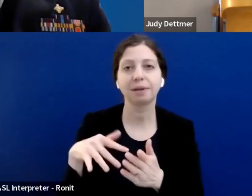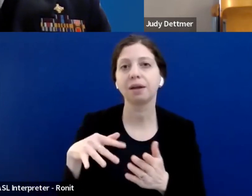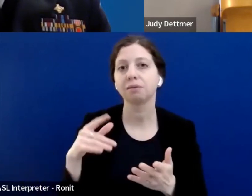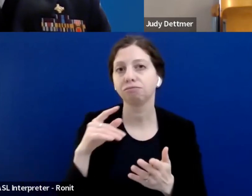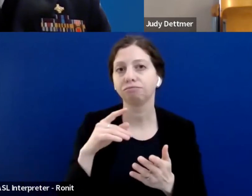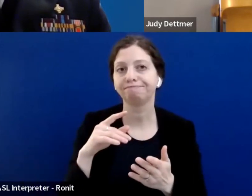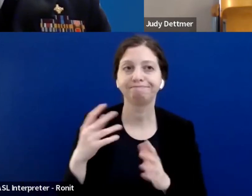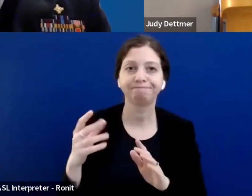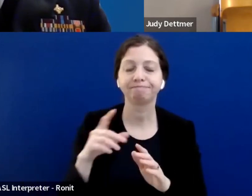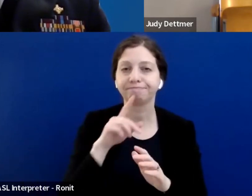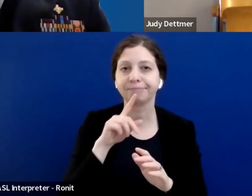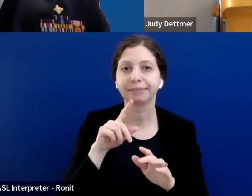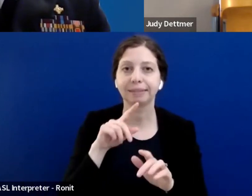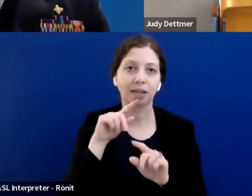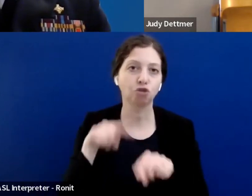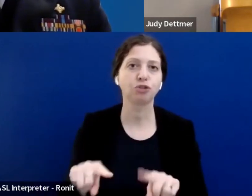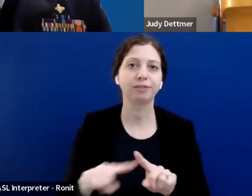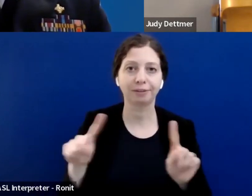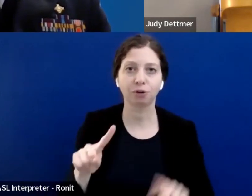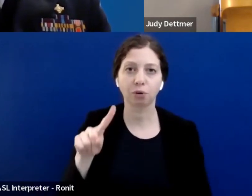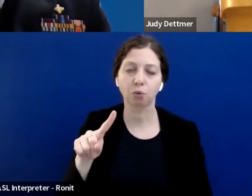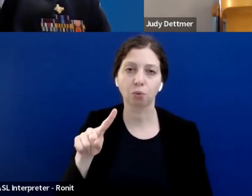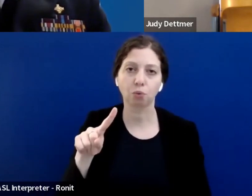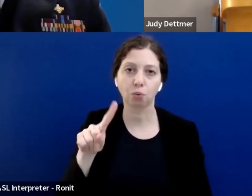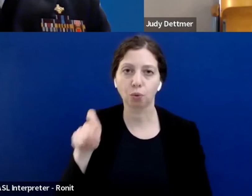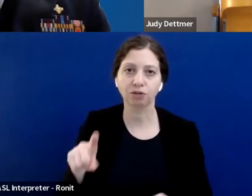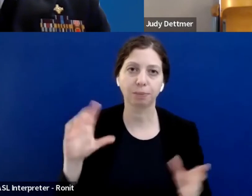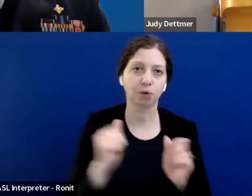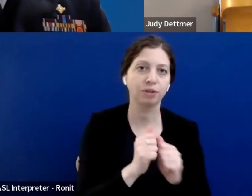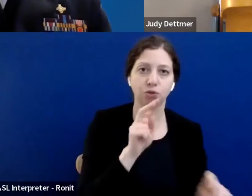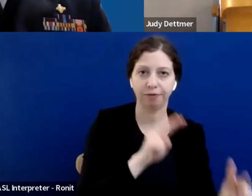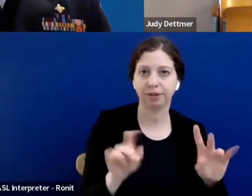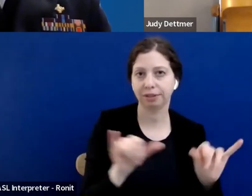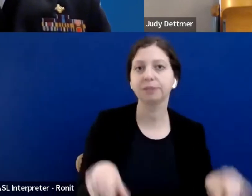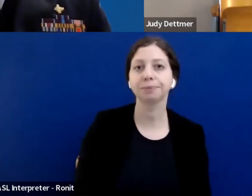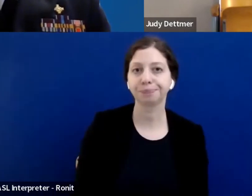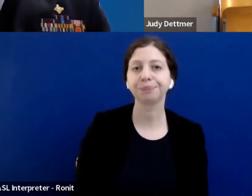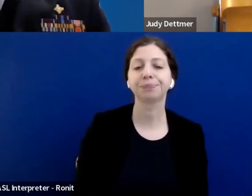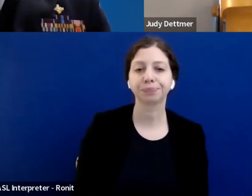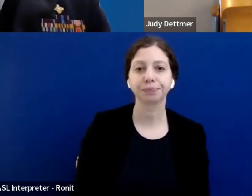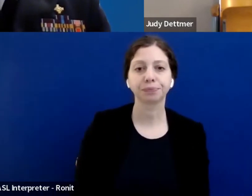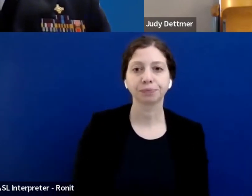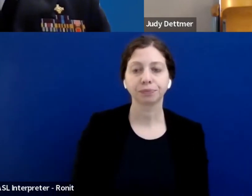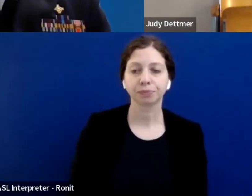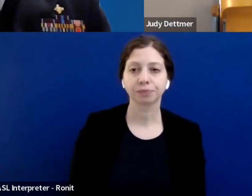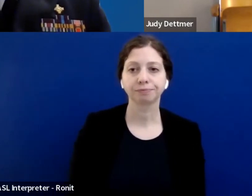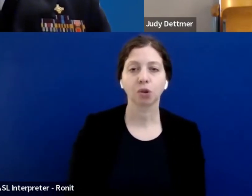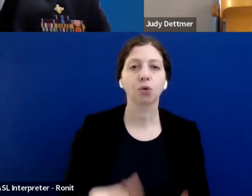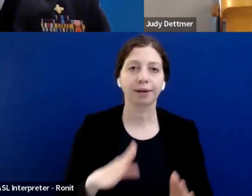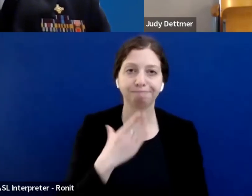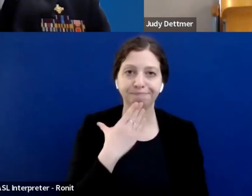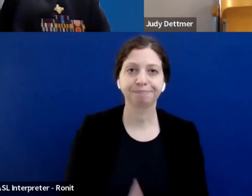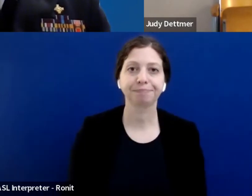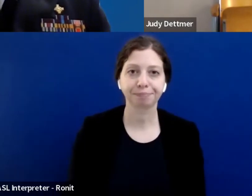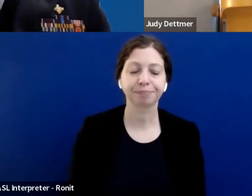answers fairly different questions than a surveillance system would. Okay, great.